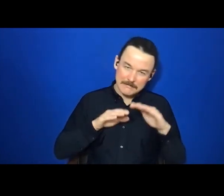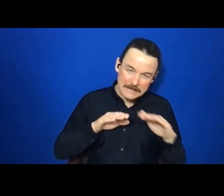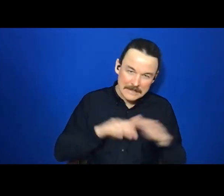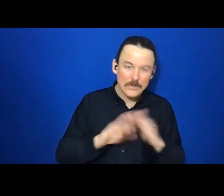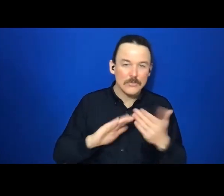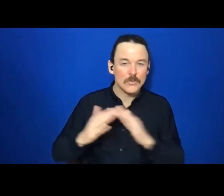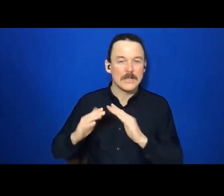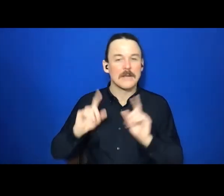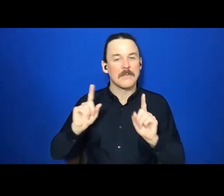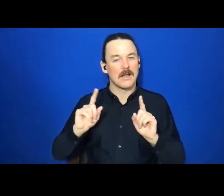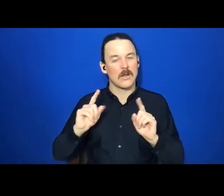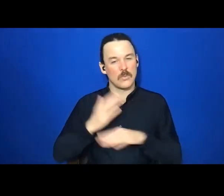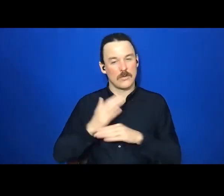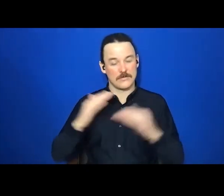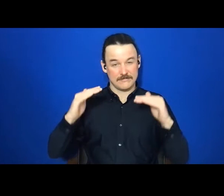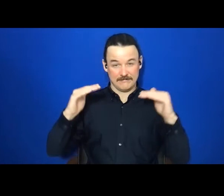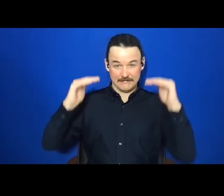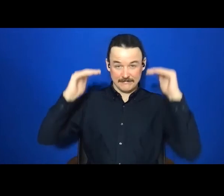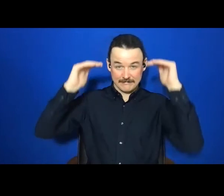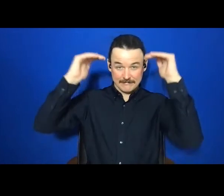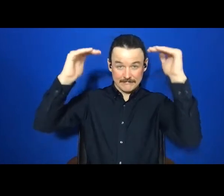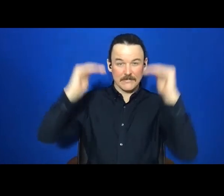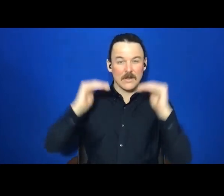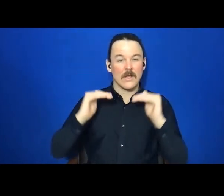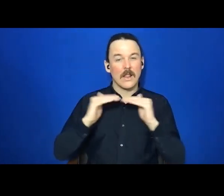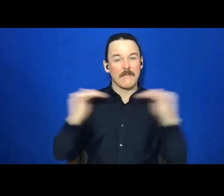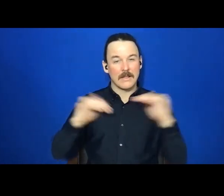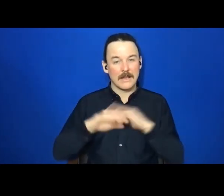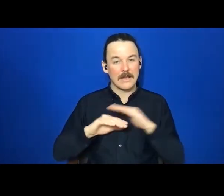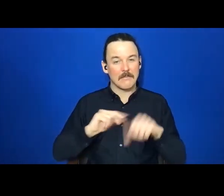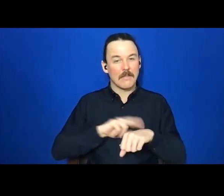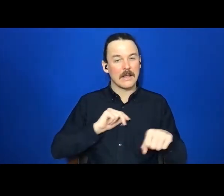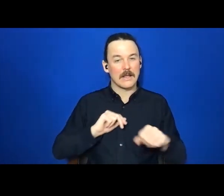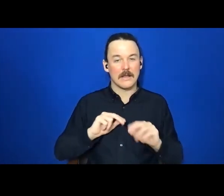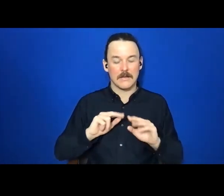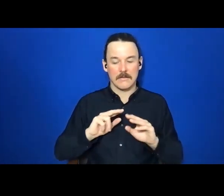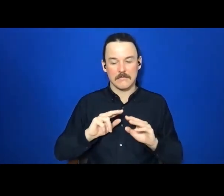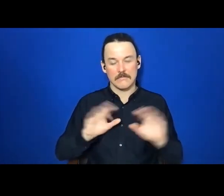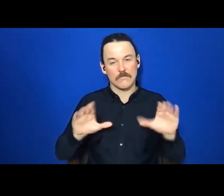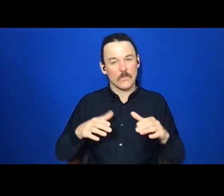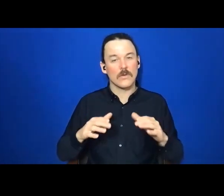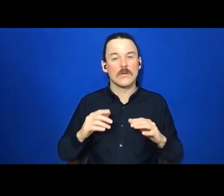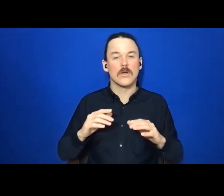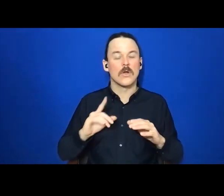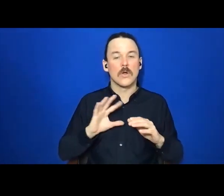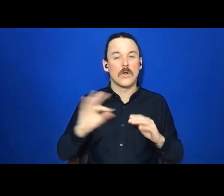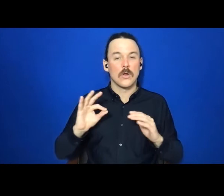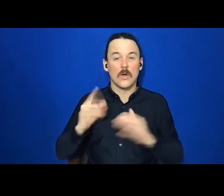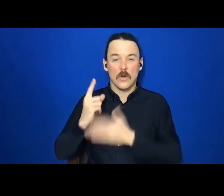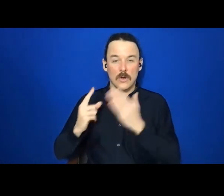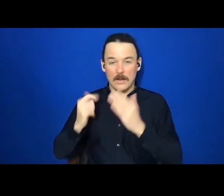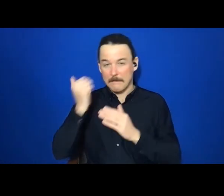the police force, working with Maori groups, but also with Pacifica groups